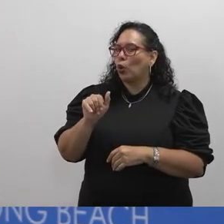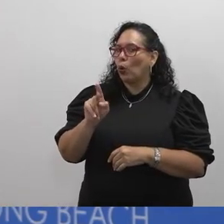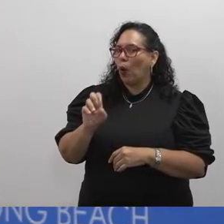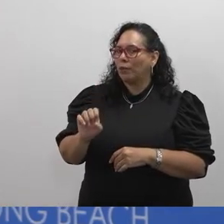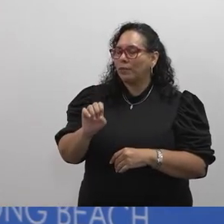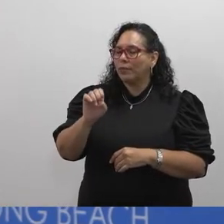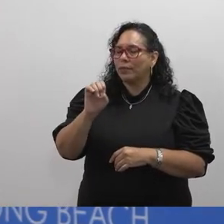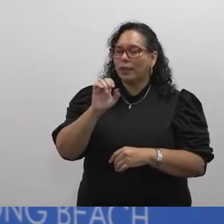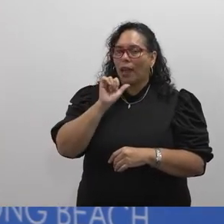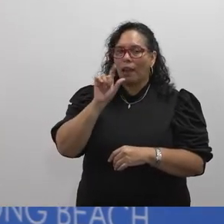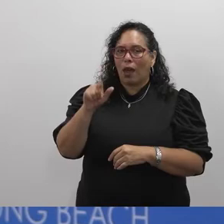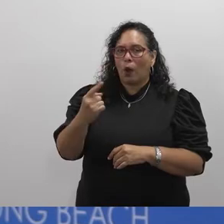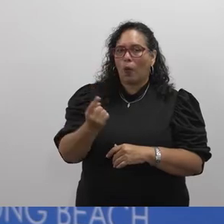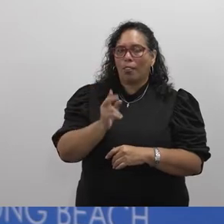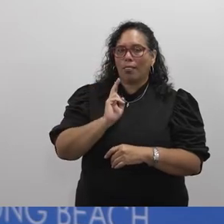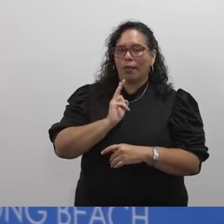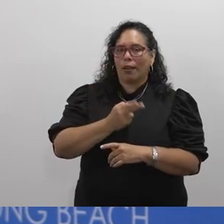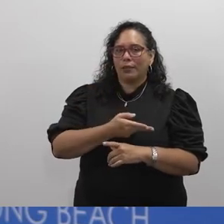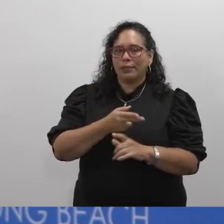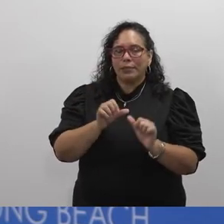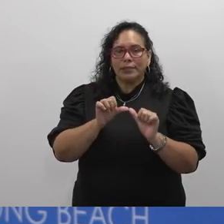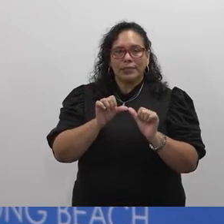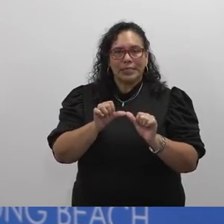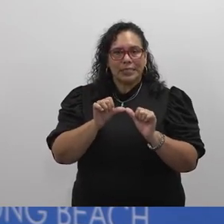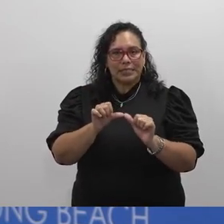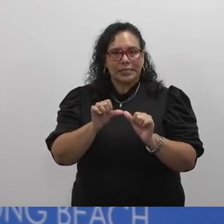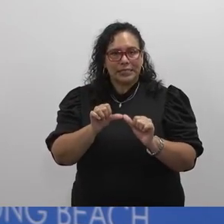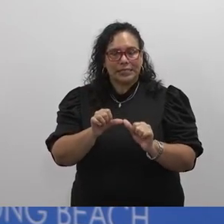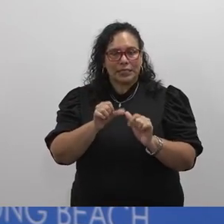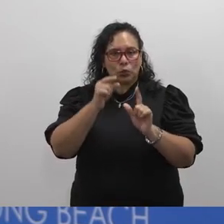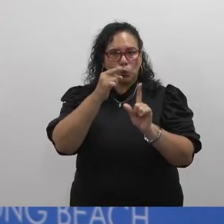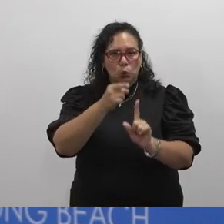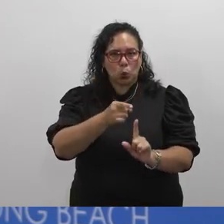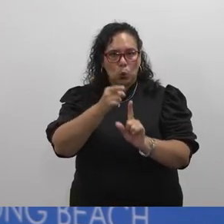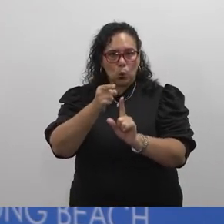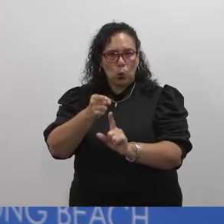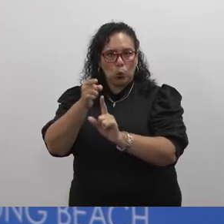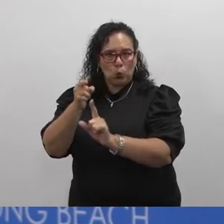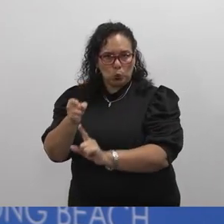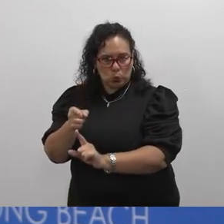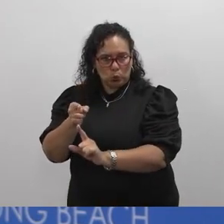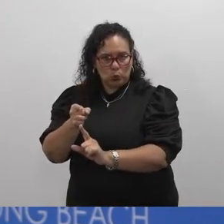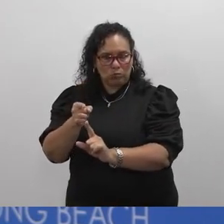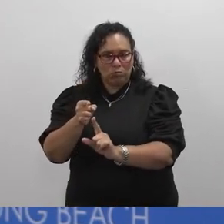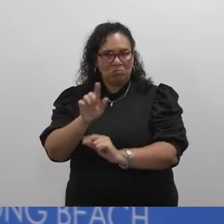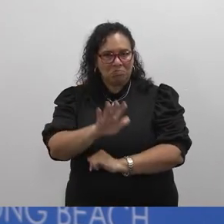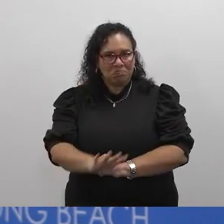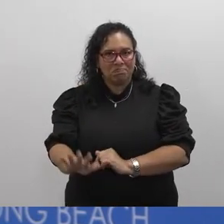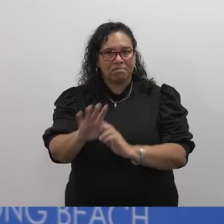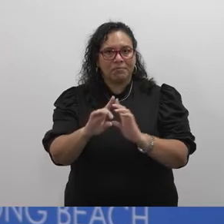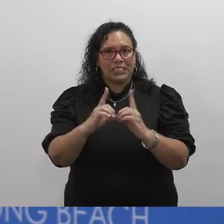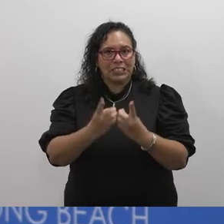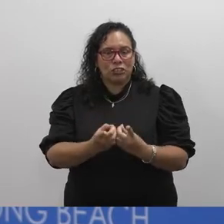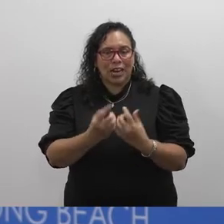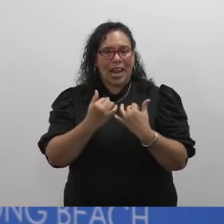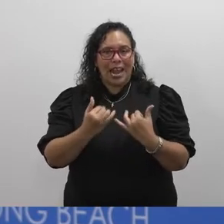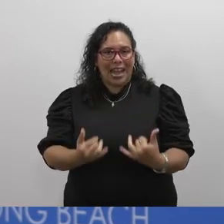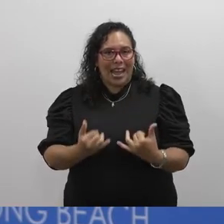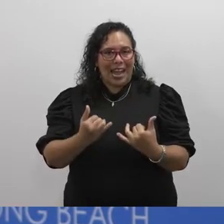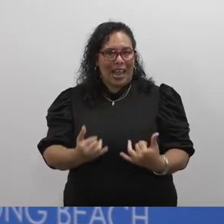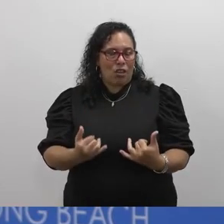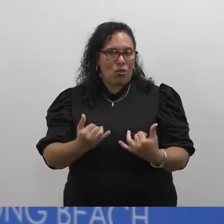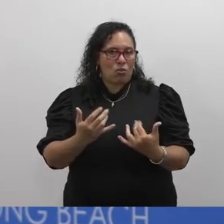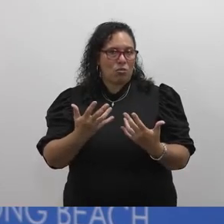not only us consistently putting goals around our objectives as a district, but now the use of or